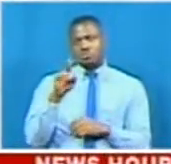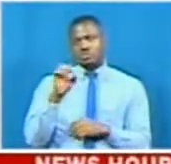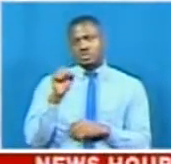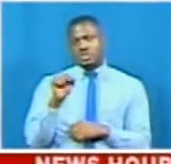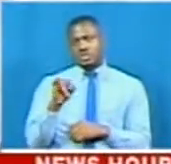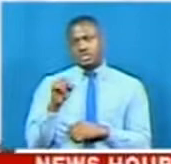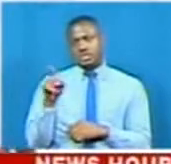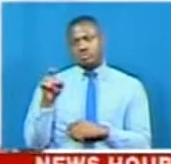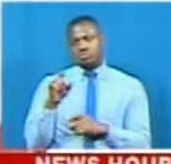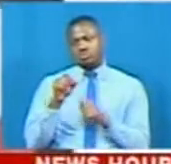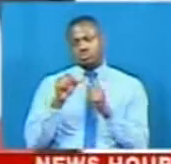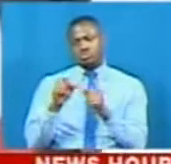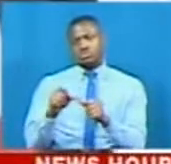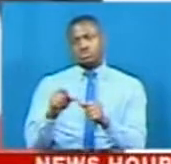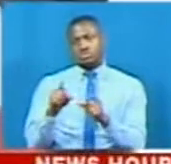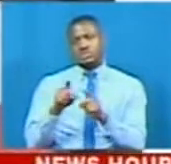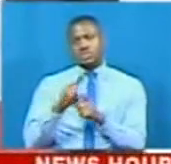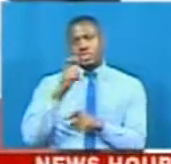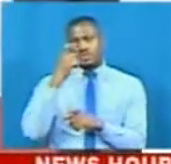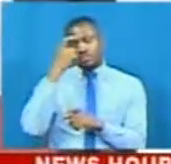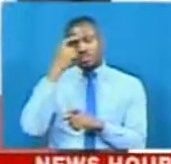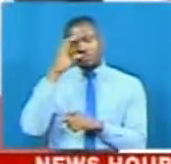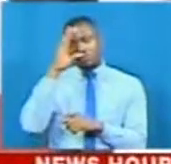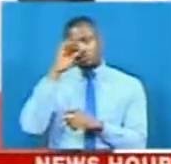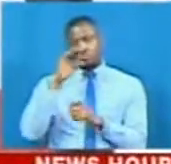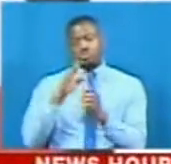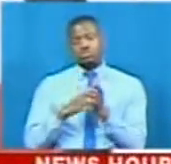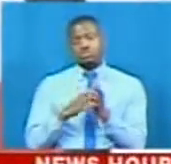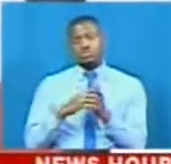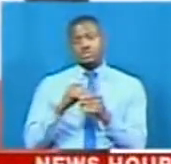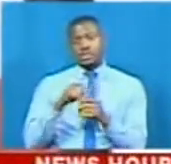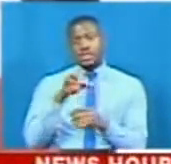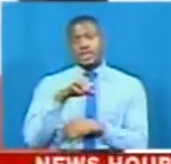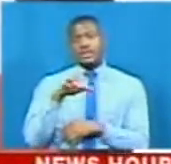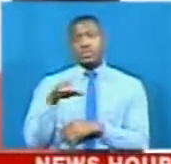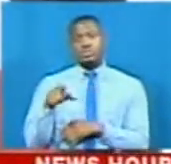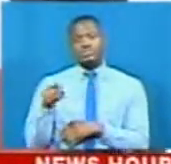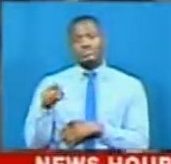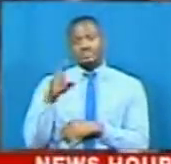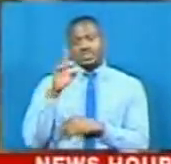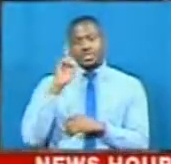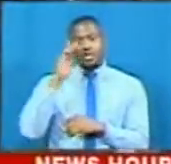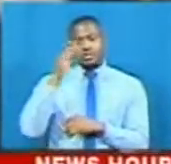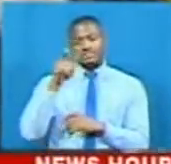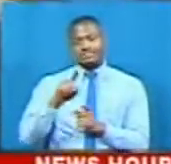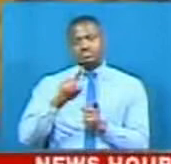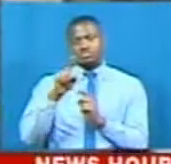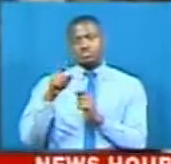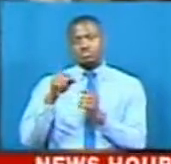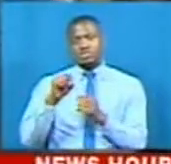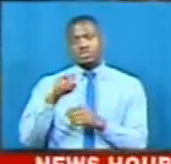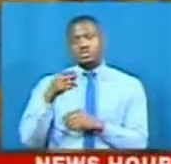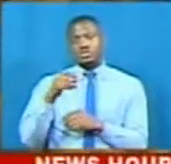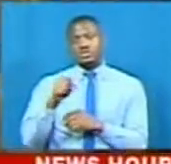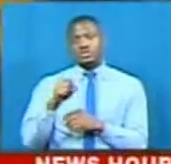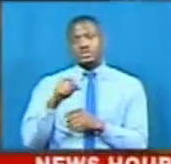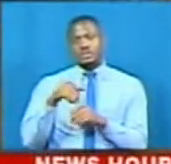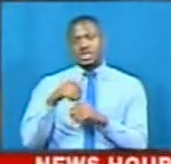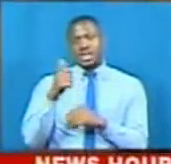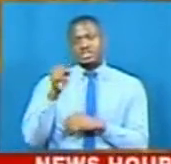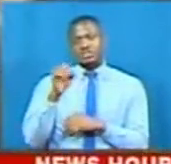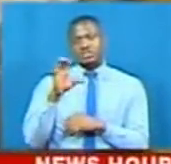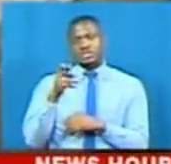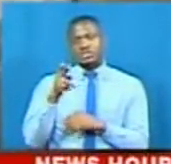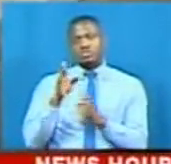in the Eastern Region, and he continued at the Government Boys School in Cape Coast, and later for his secondary education